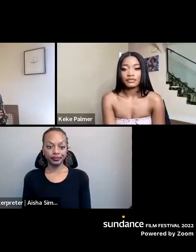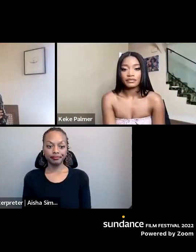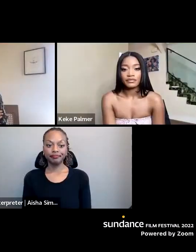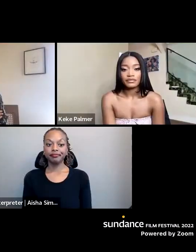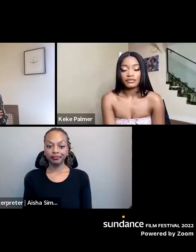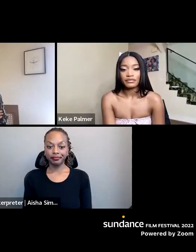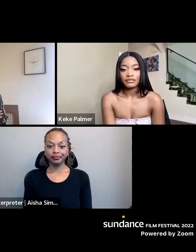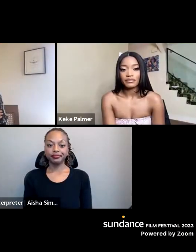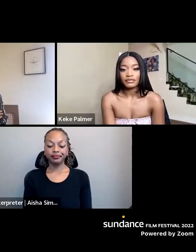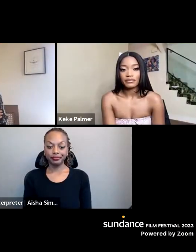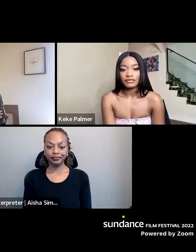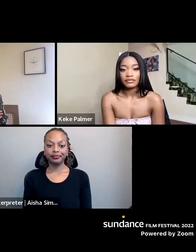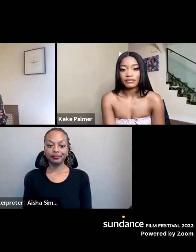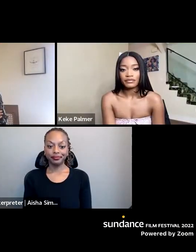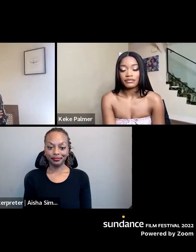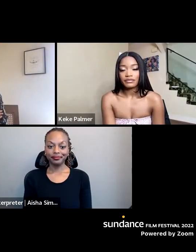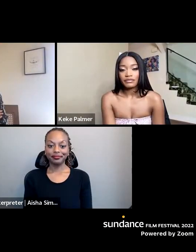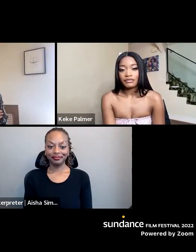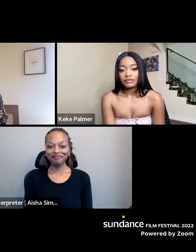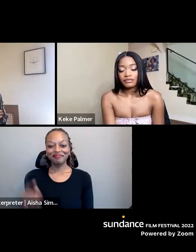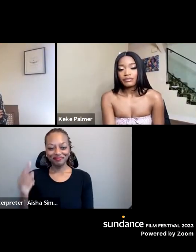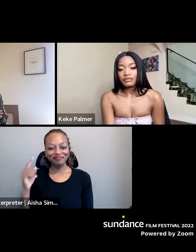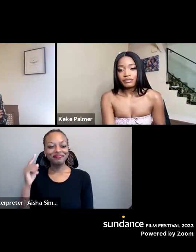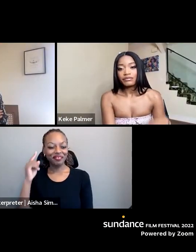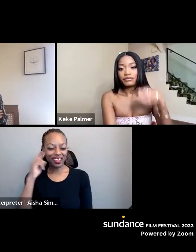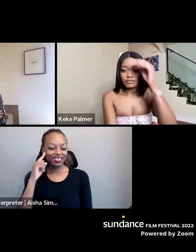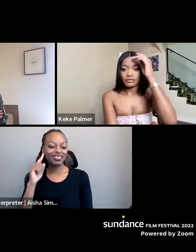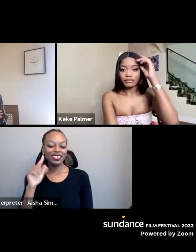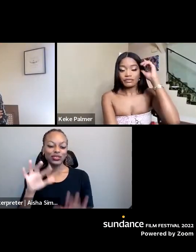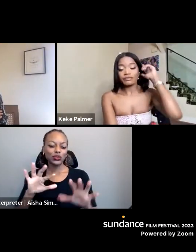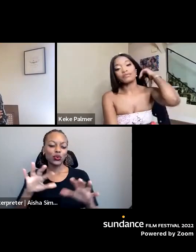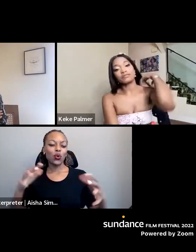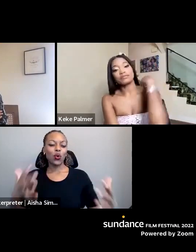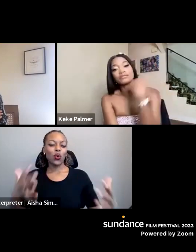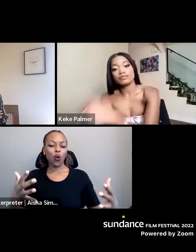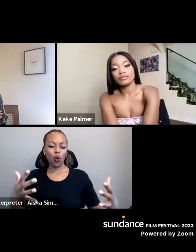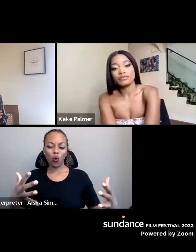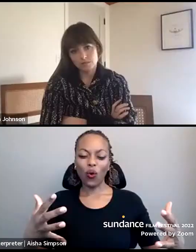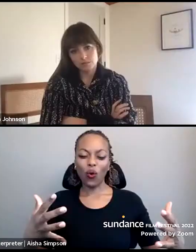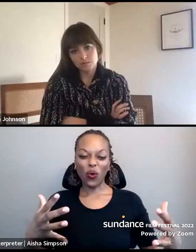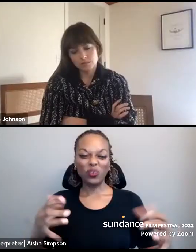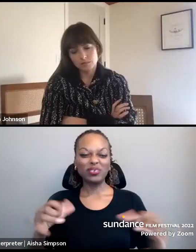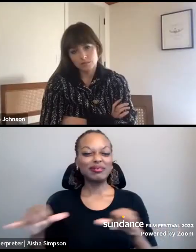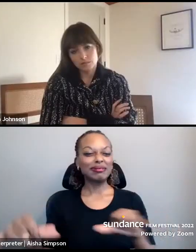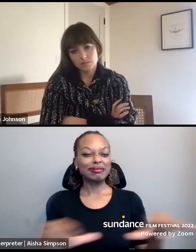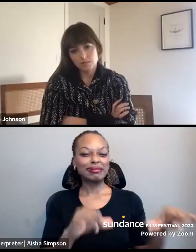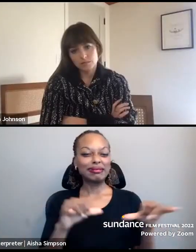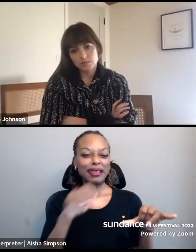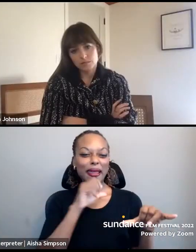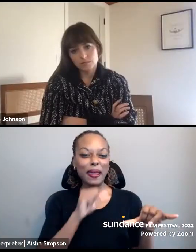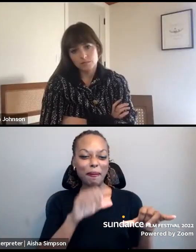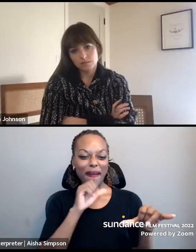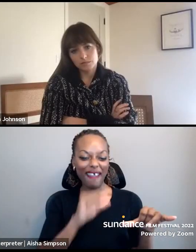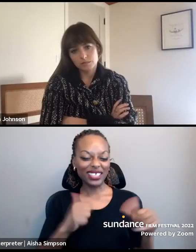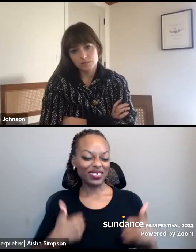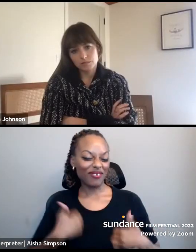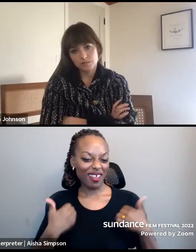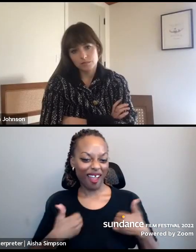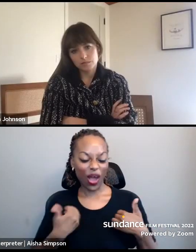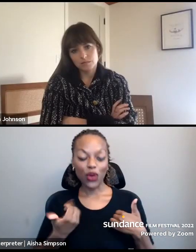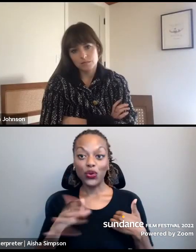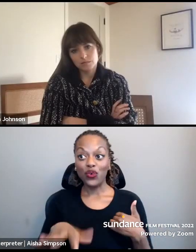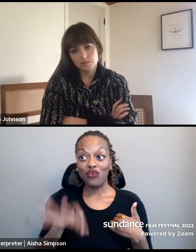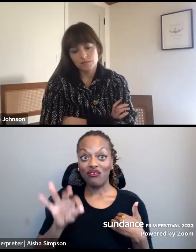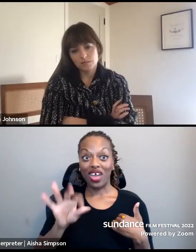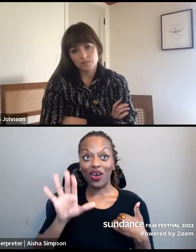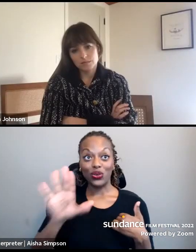there's a whole sort of generation of younger folks in particular who found your work through that, right? Who were like seeing your TikToks